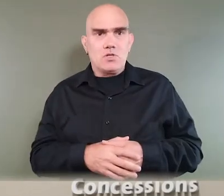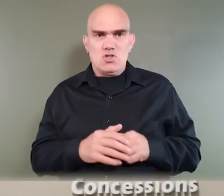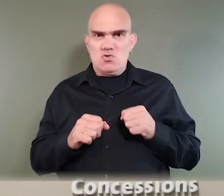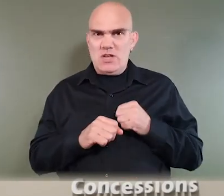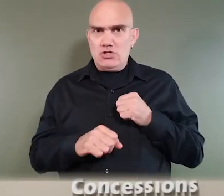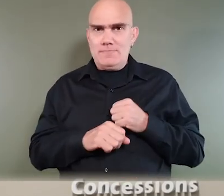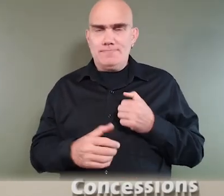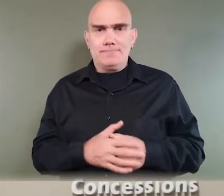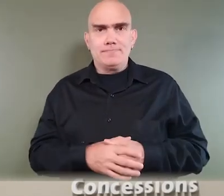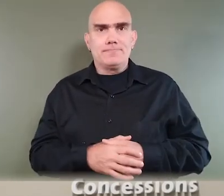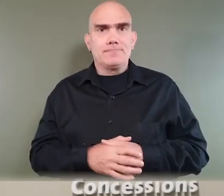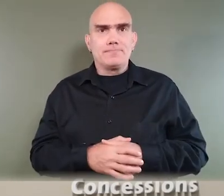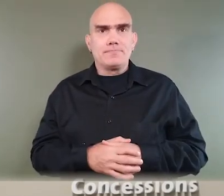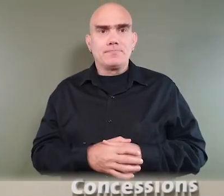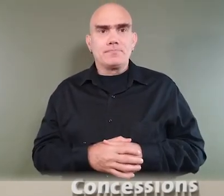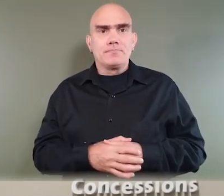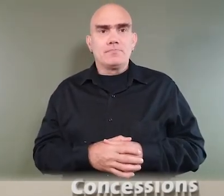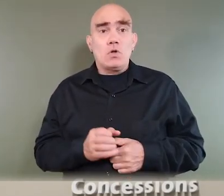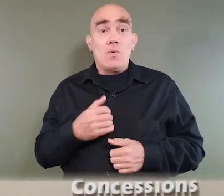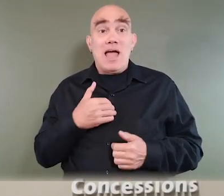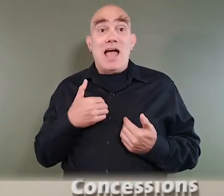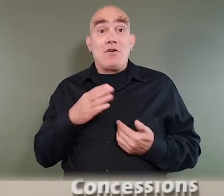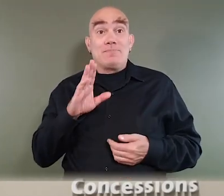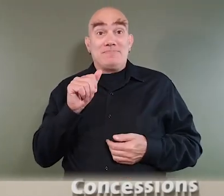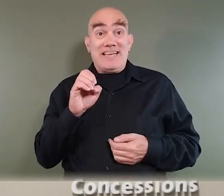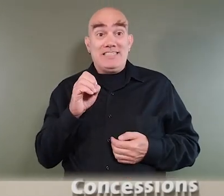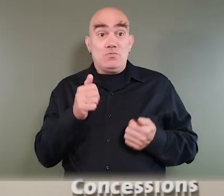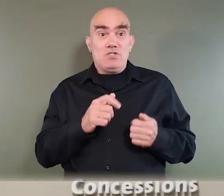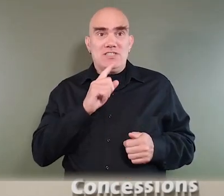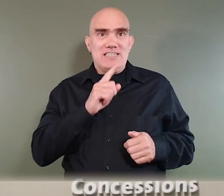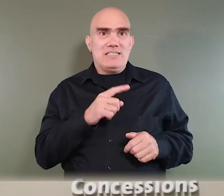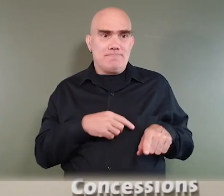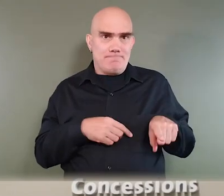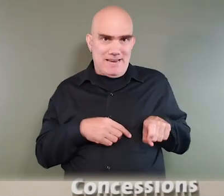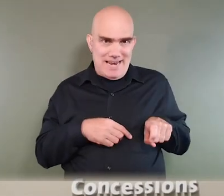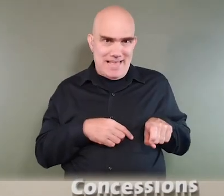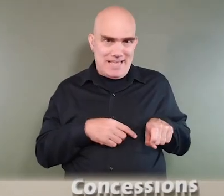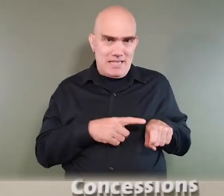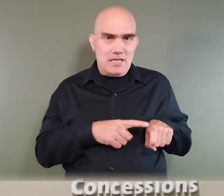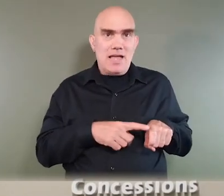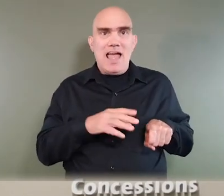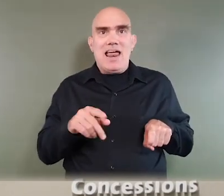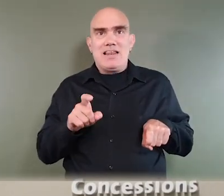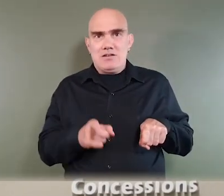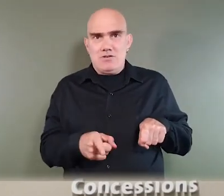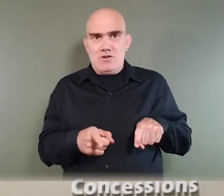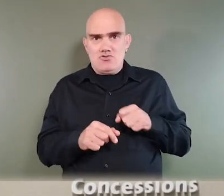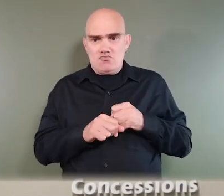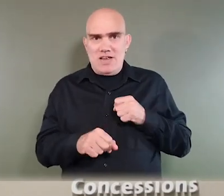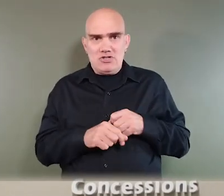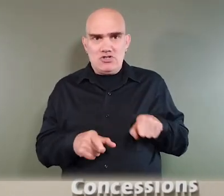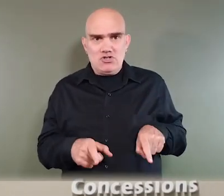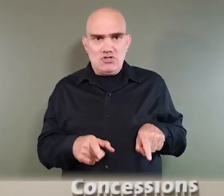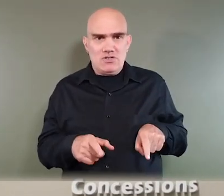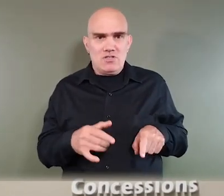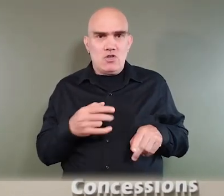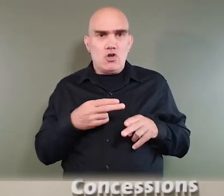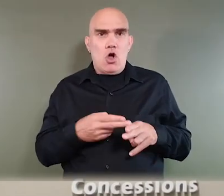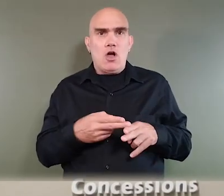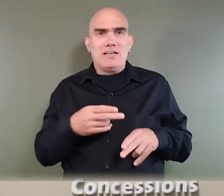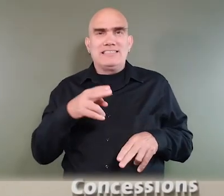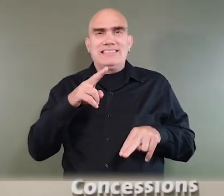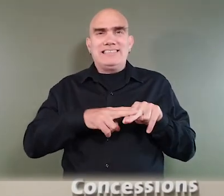Stretch in the, So we have our base, which is our bent leg, and a stretch. So they call this the seated half